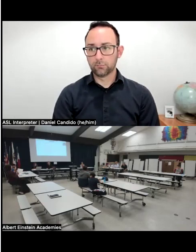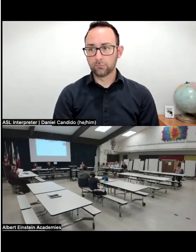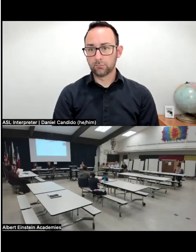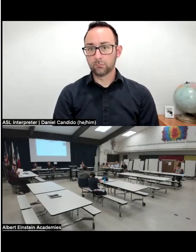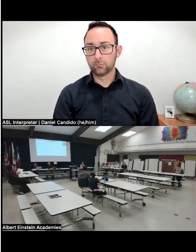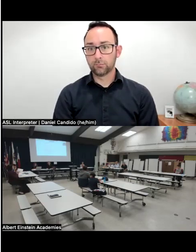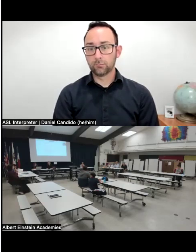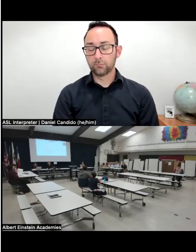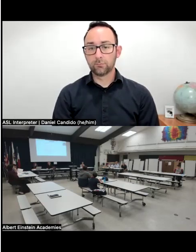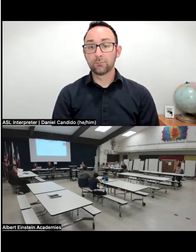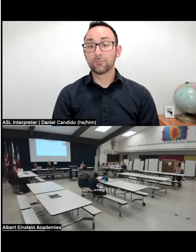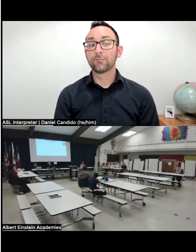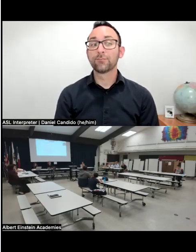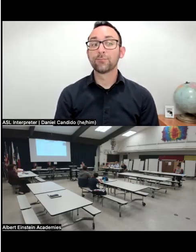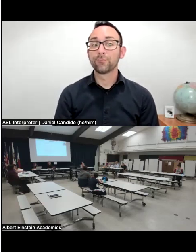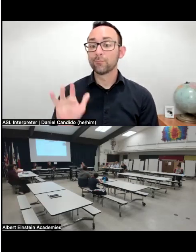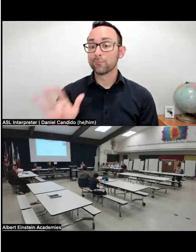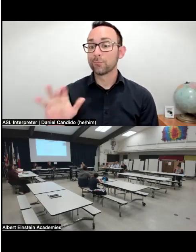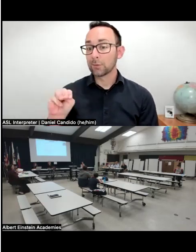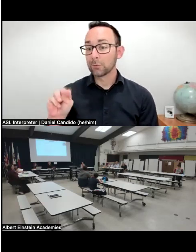Mute. Sorry.